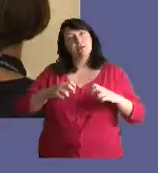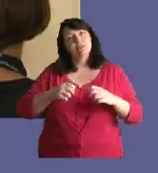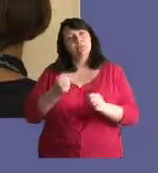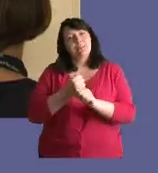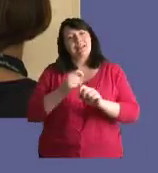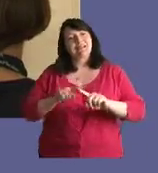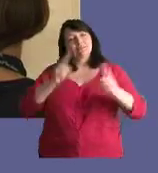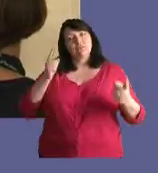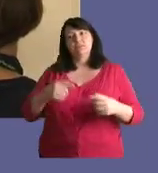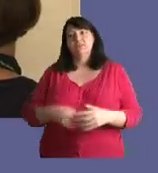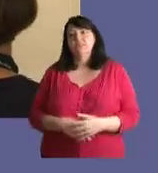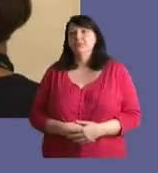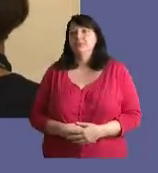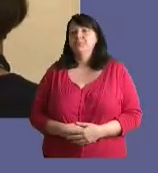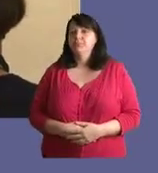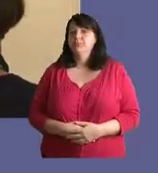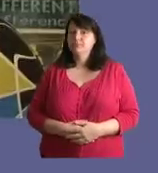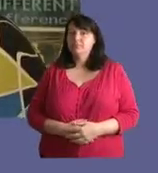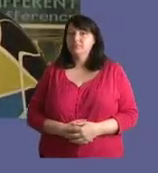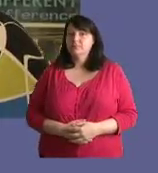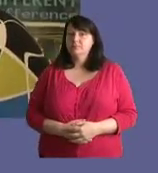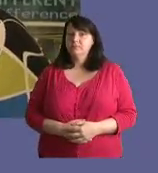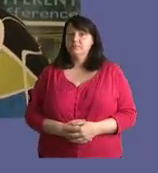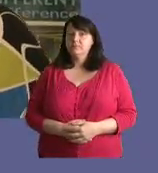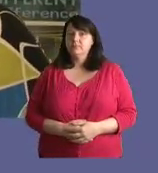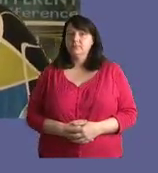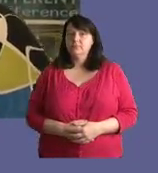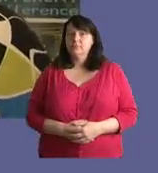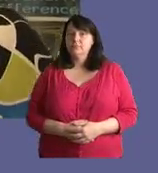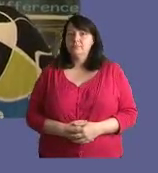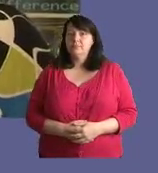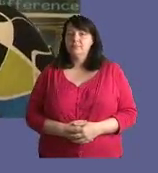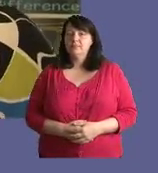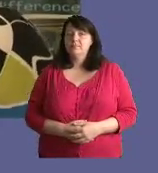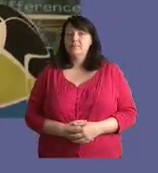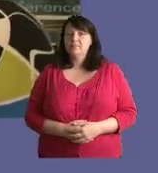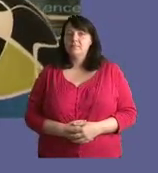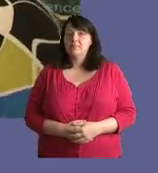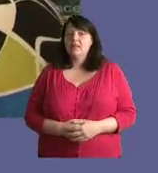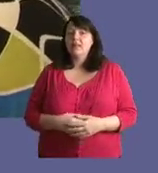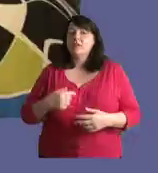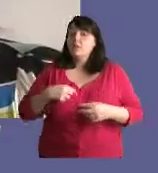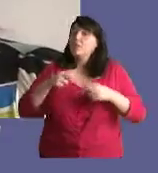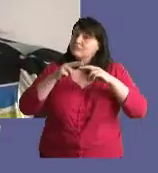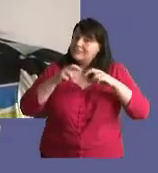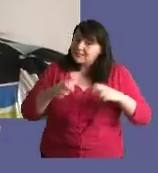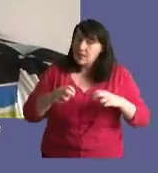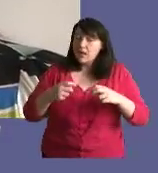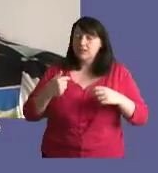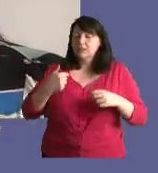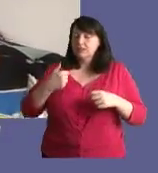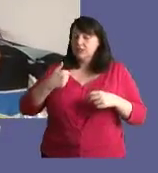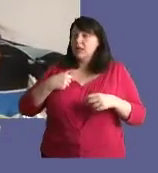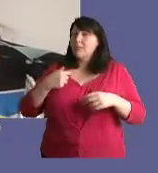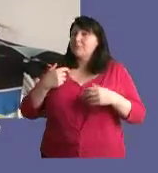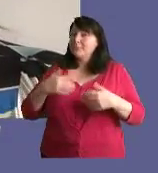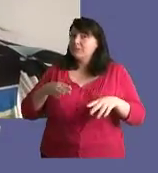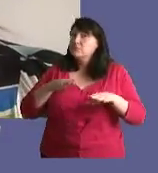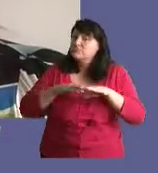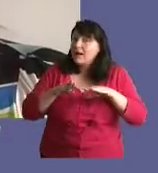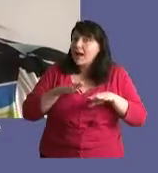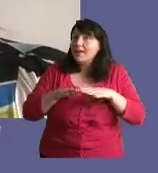a difference. With all this going on, how would you feel now? Doing the researching of it all, then doing